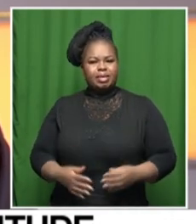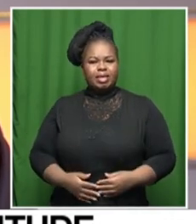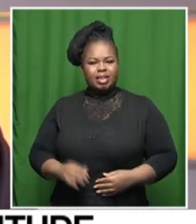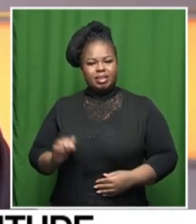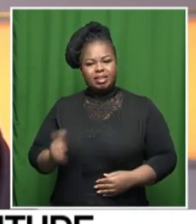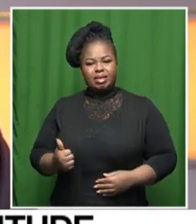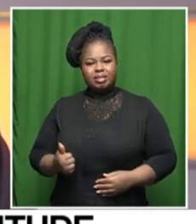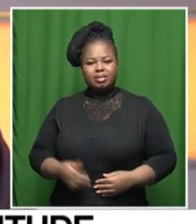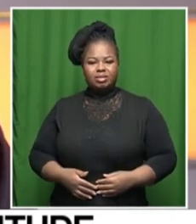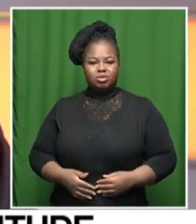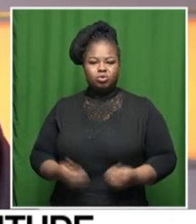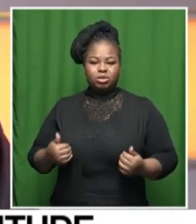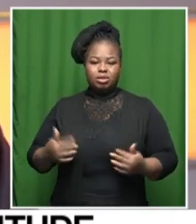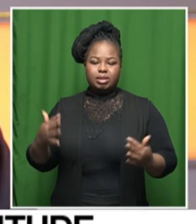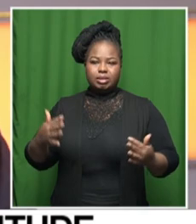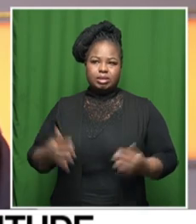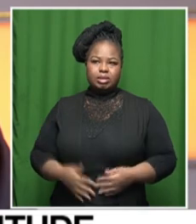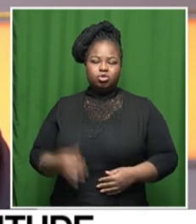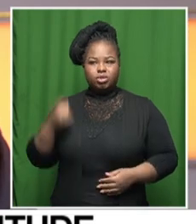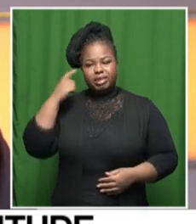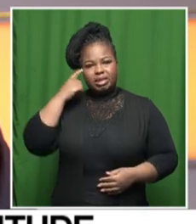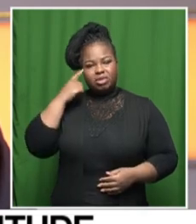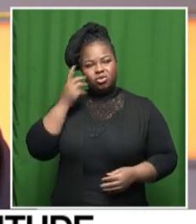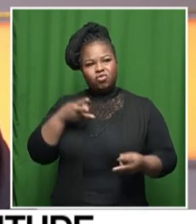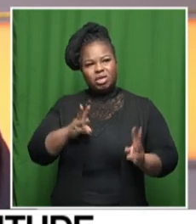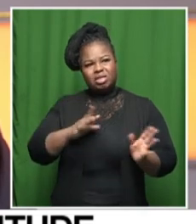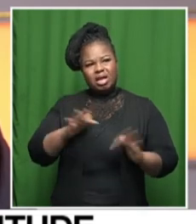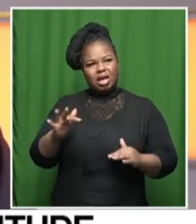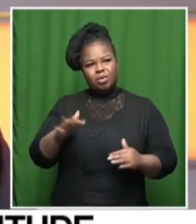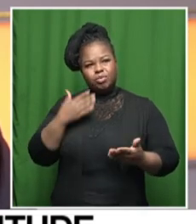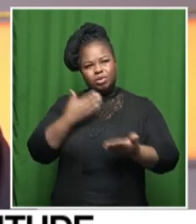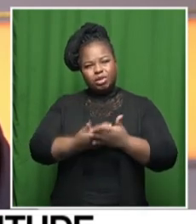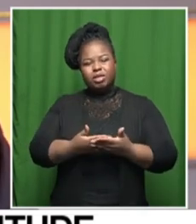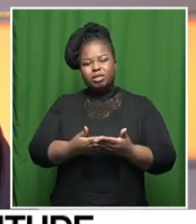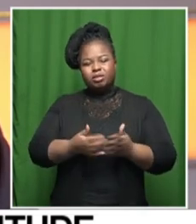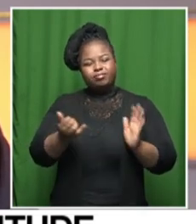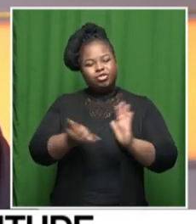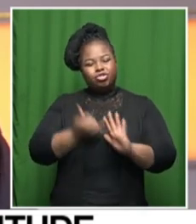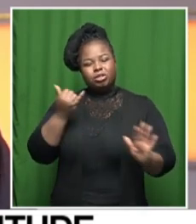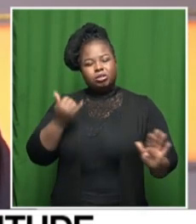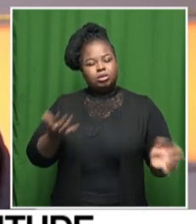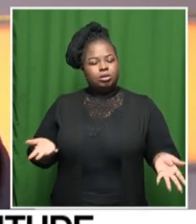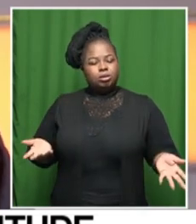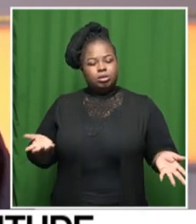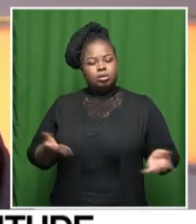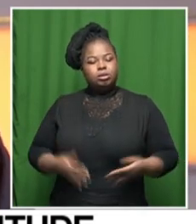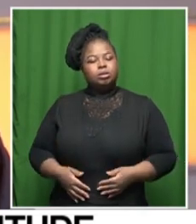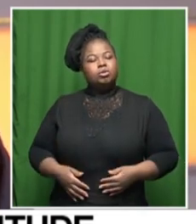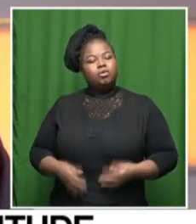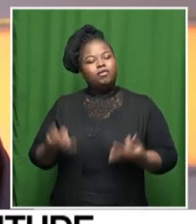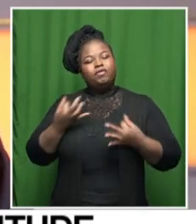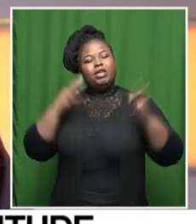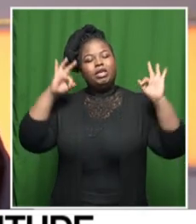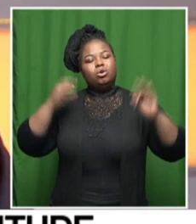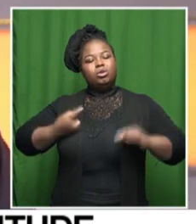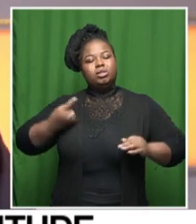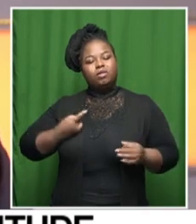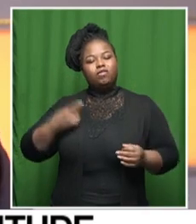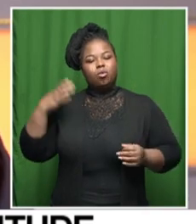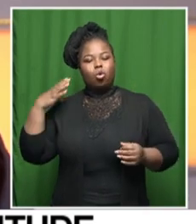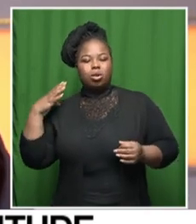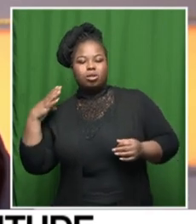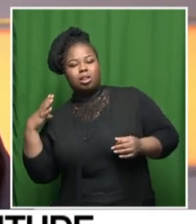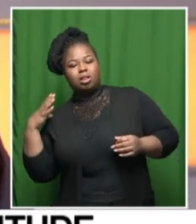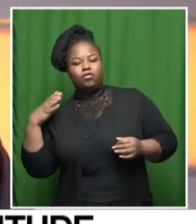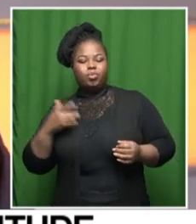enough, you start thinking of ways of how you can just release yourself from all of this burden, from all